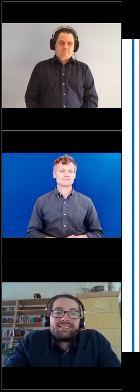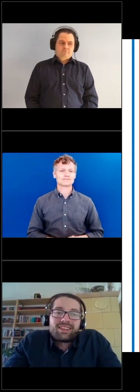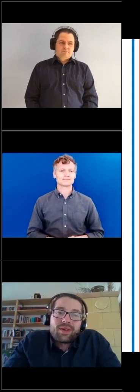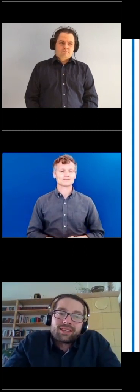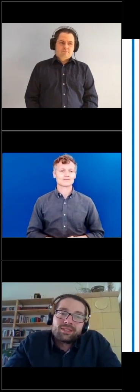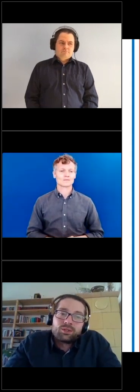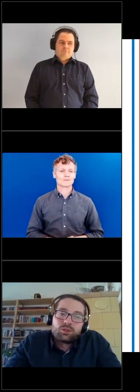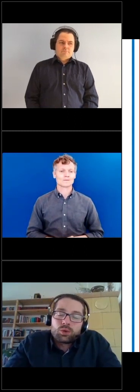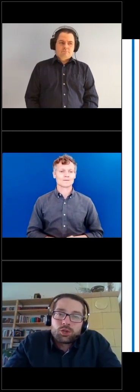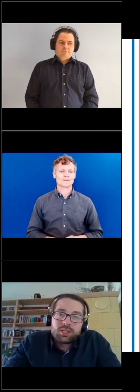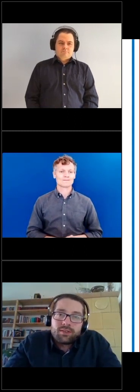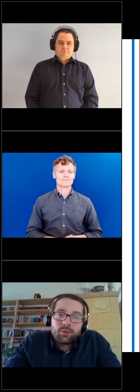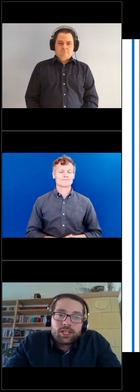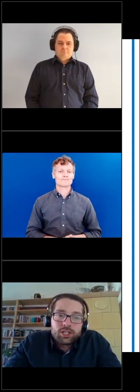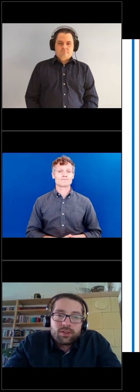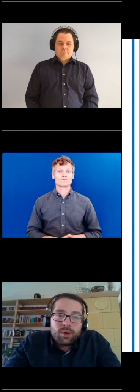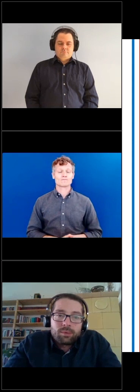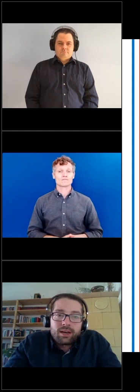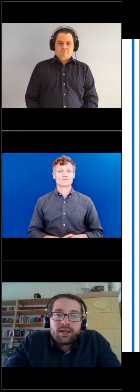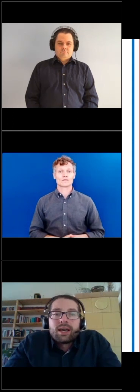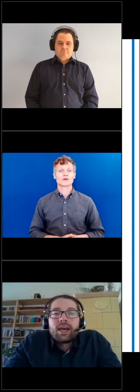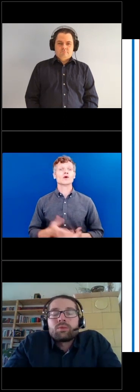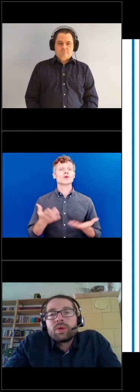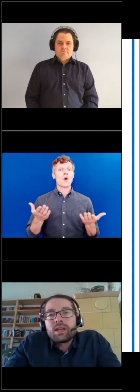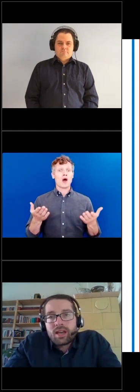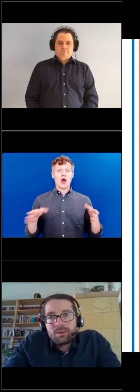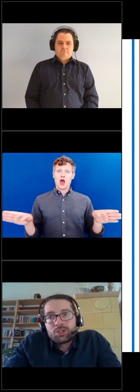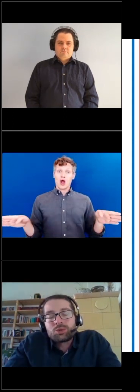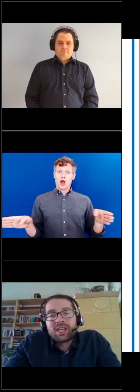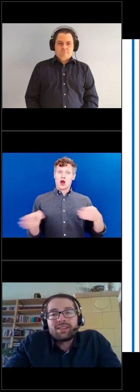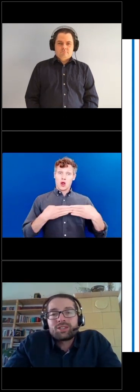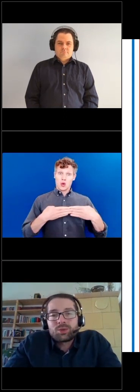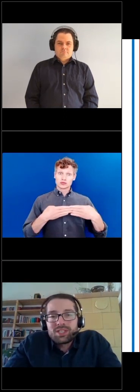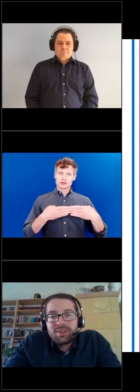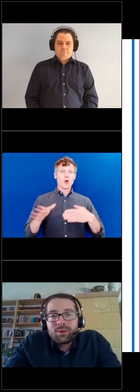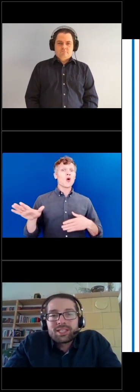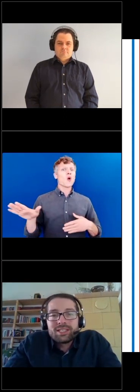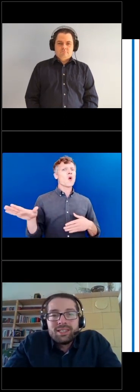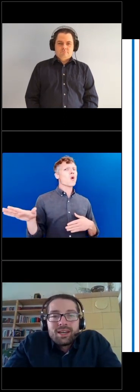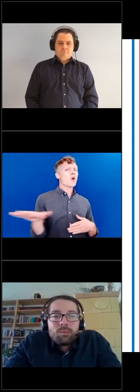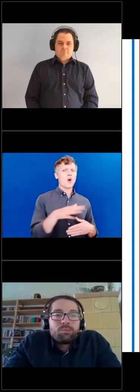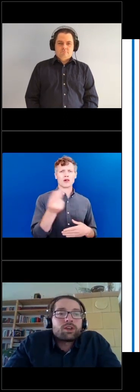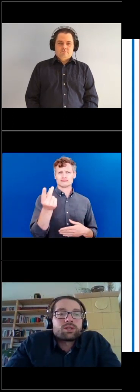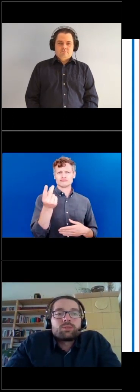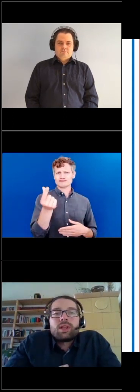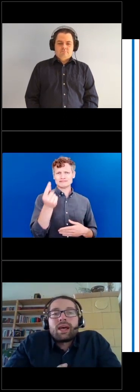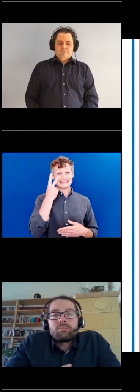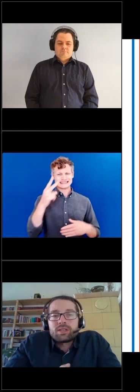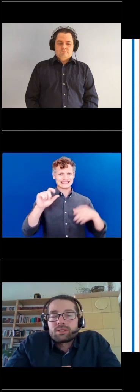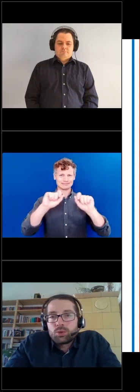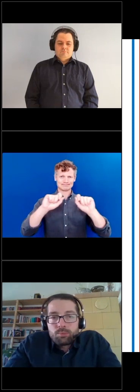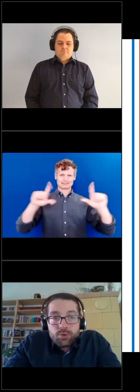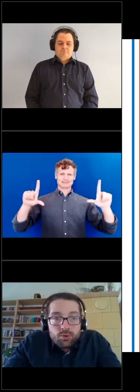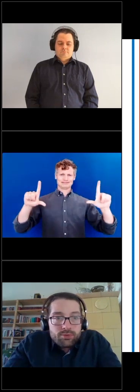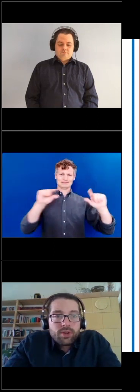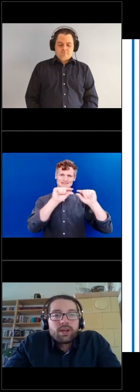automatically directed to a short evaluation of the webinar. And we really encourage you to take that short evaluation because it will help